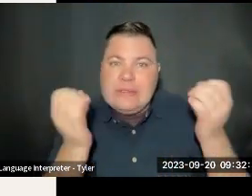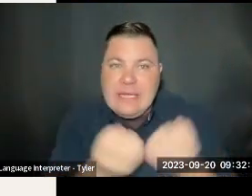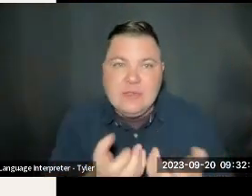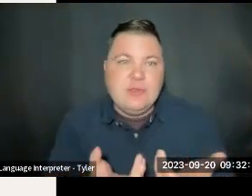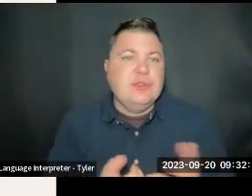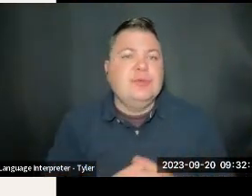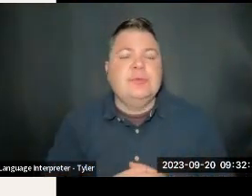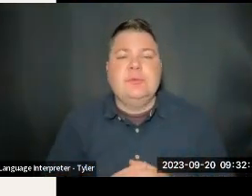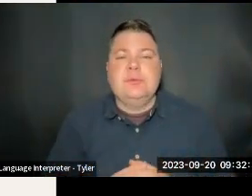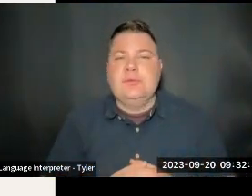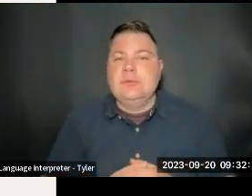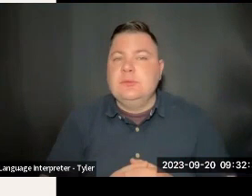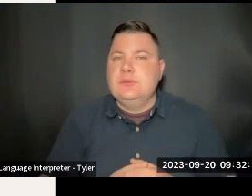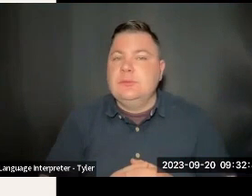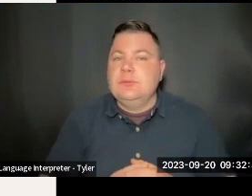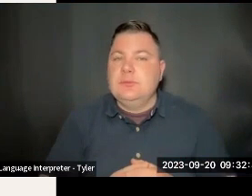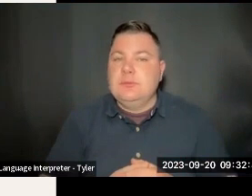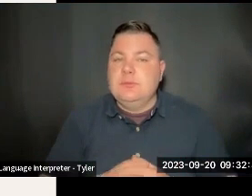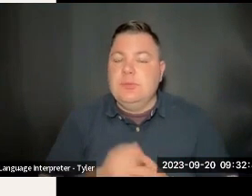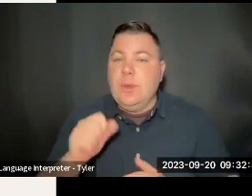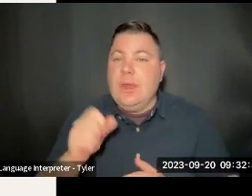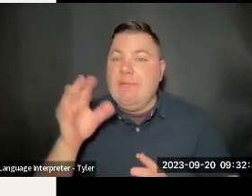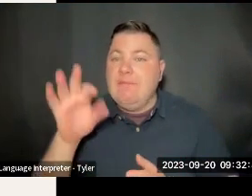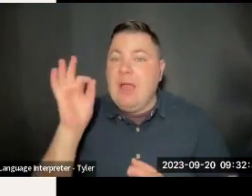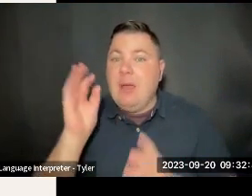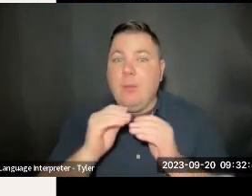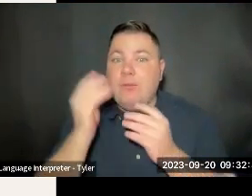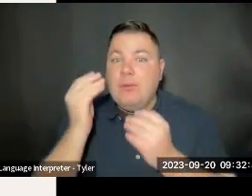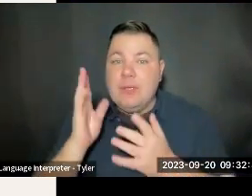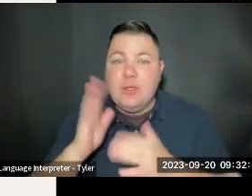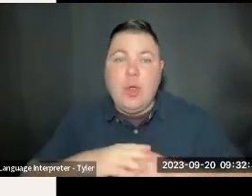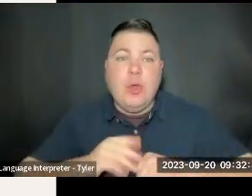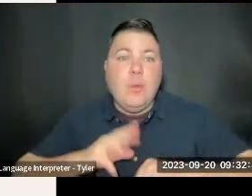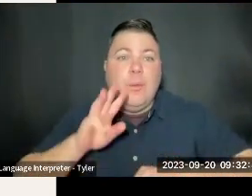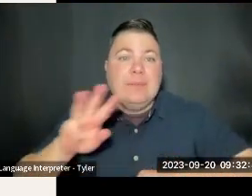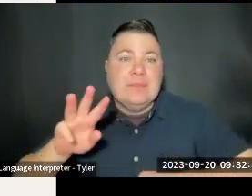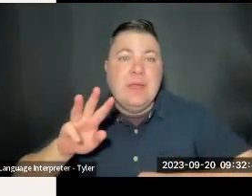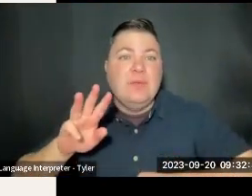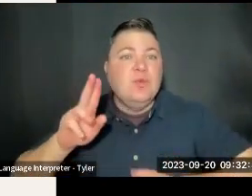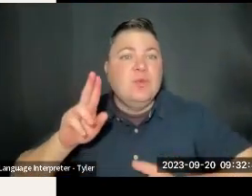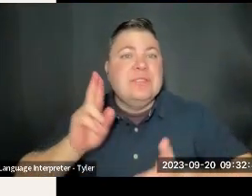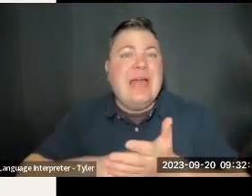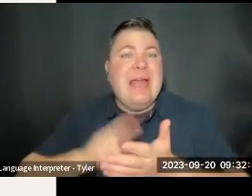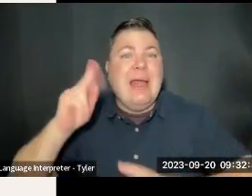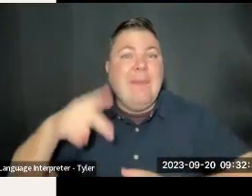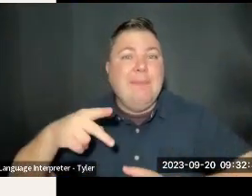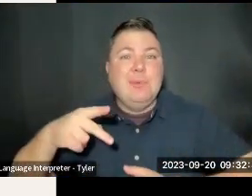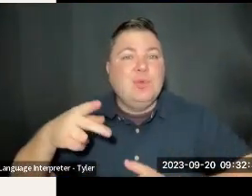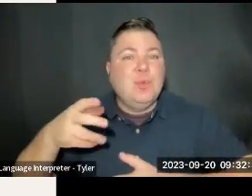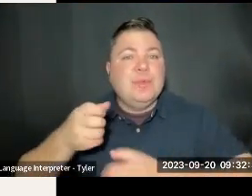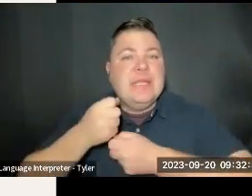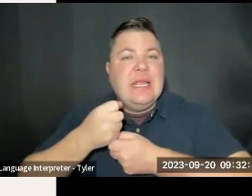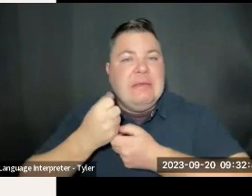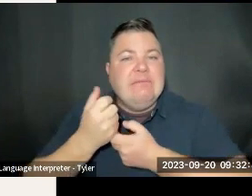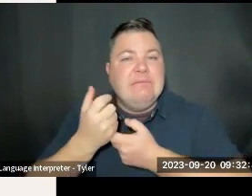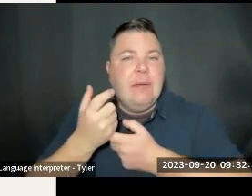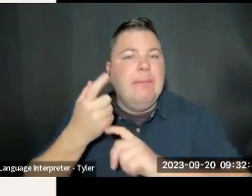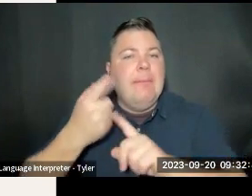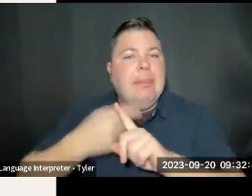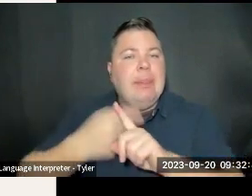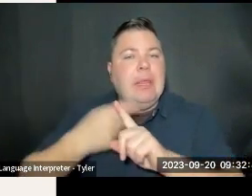can find information on our website to sign up to receive our monthly